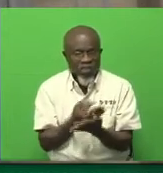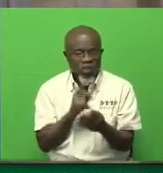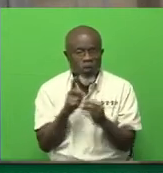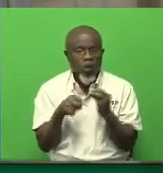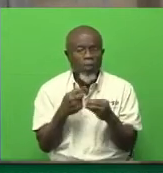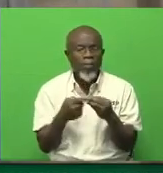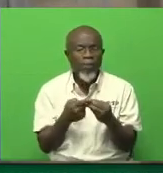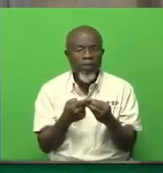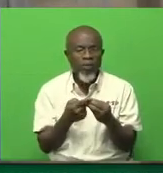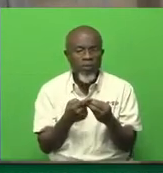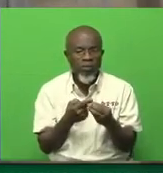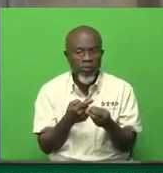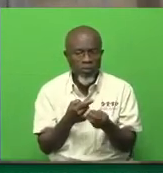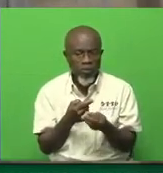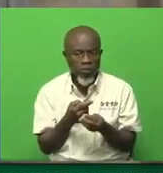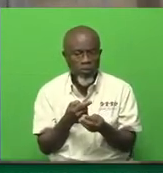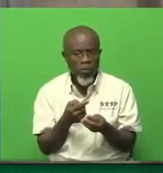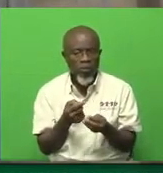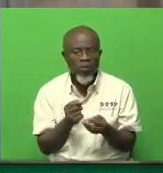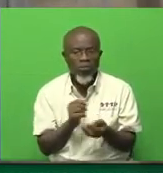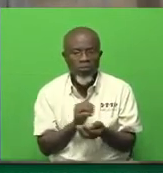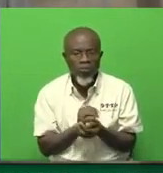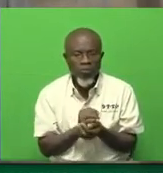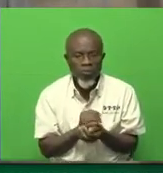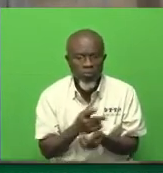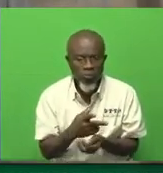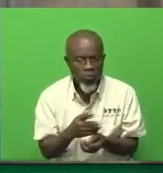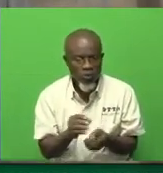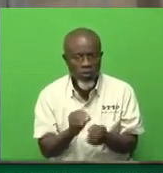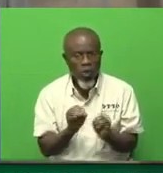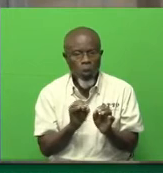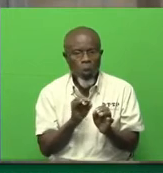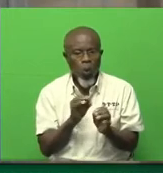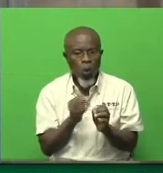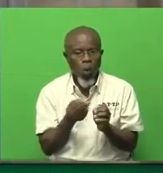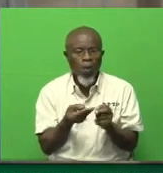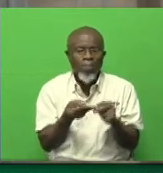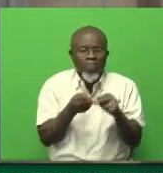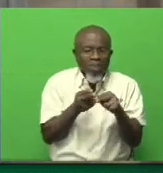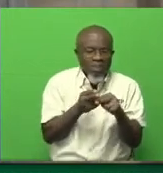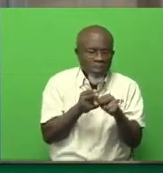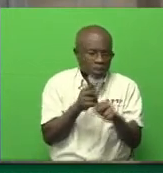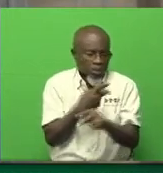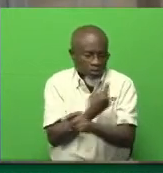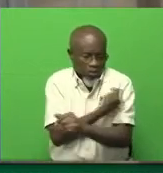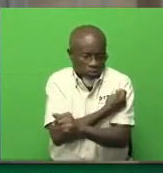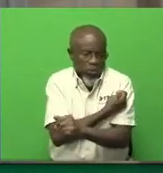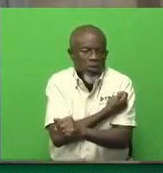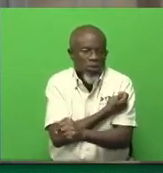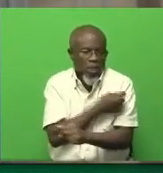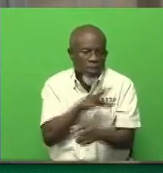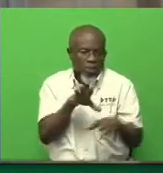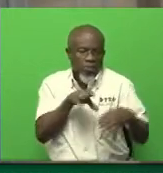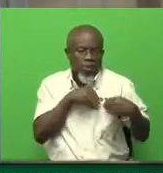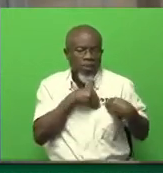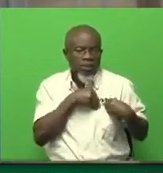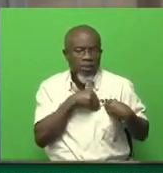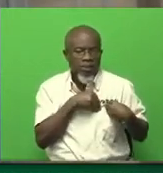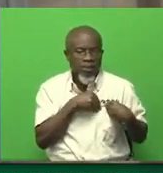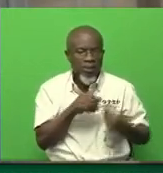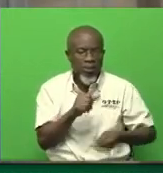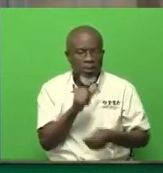no significant increase in vaccine uptake and Deputy speaker he stated that he has not seen any significant increase